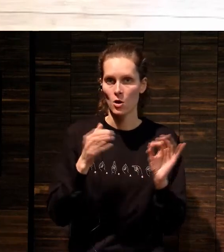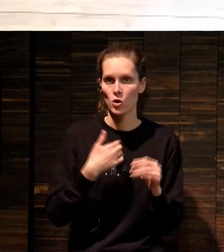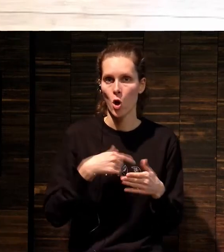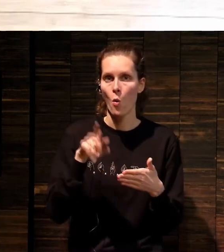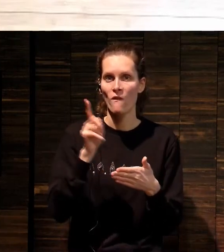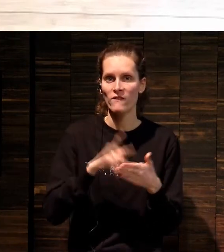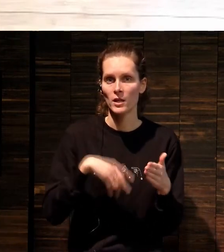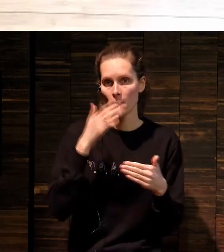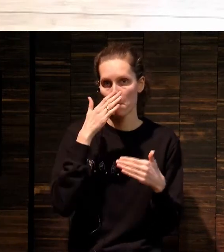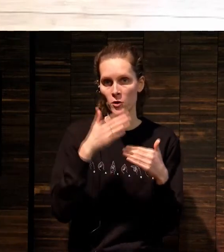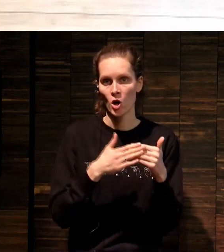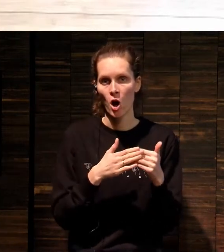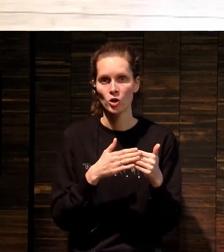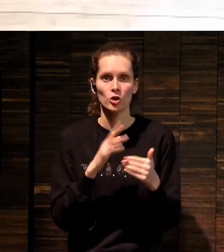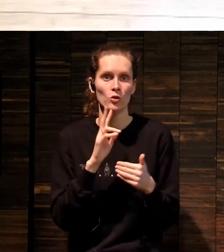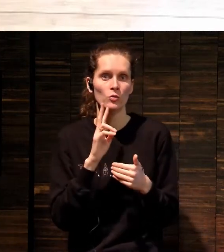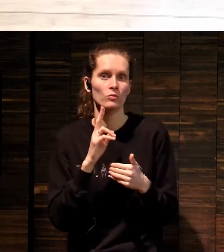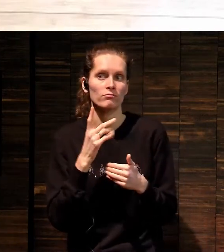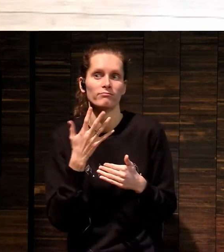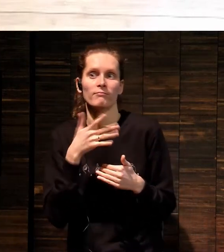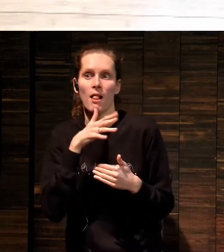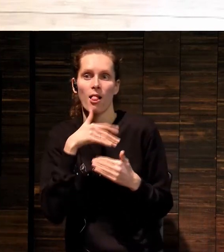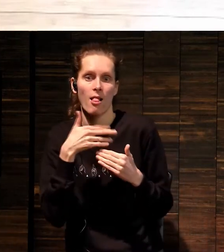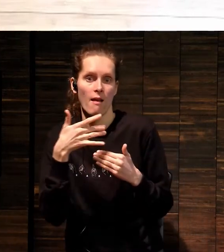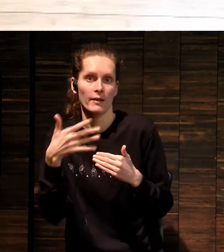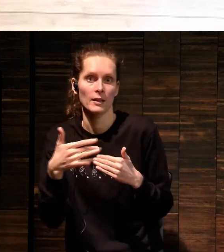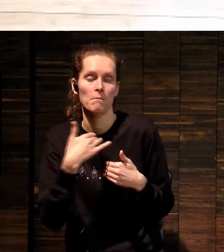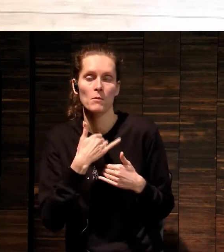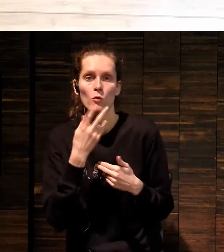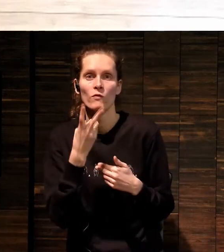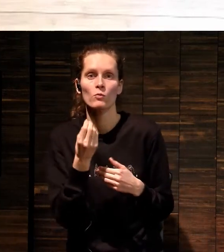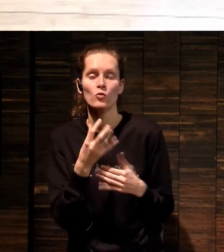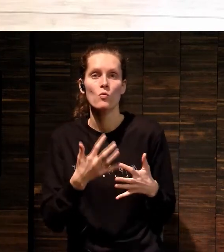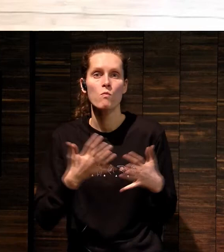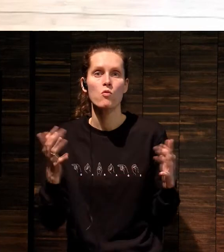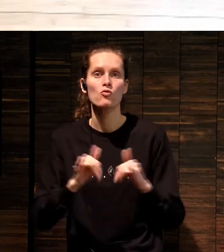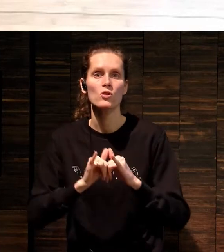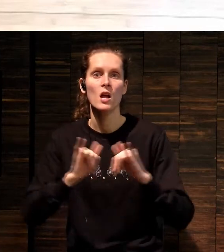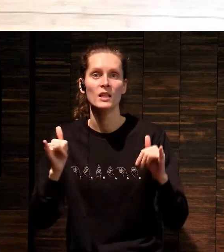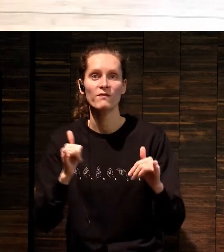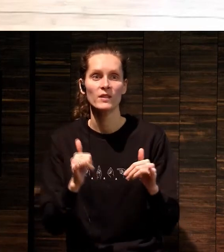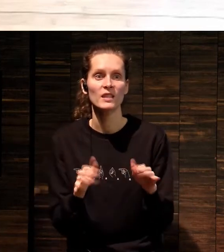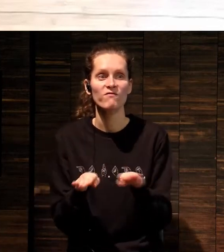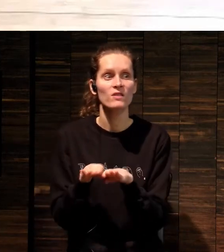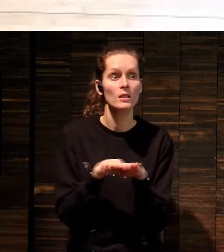the last year itself, we've seen a lot of transformation in this area.